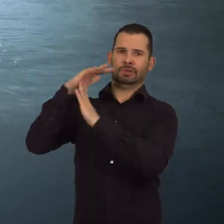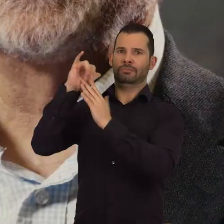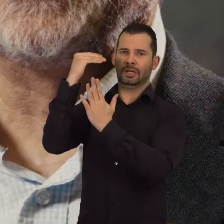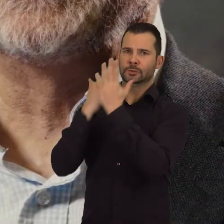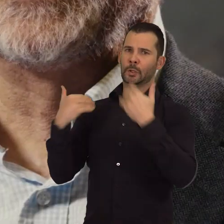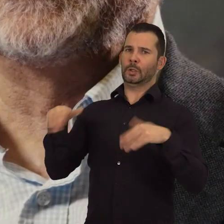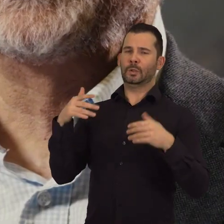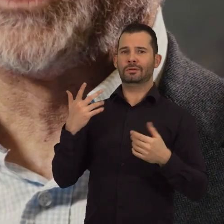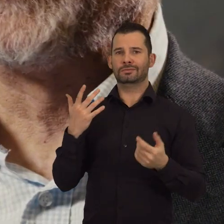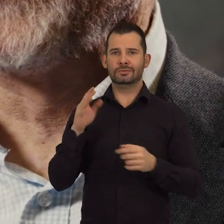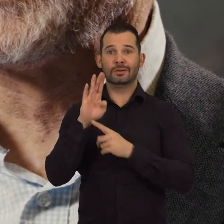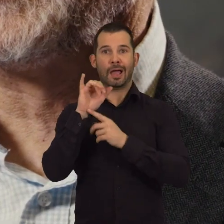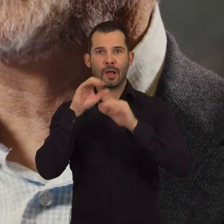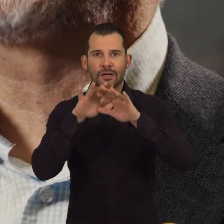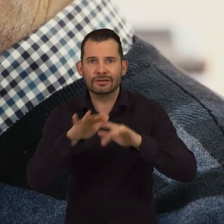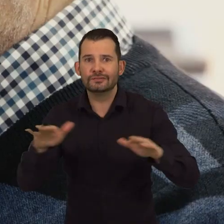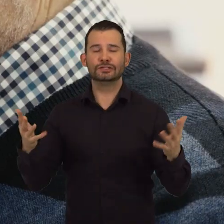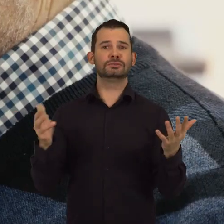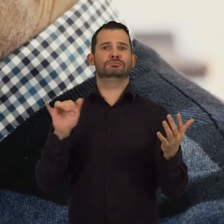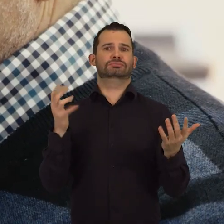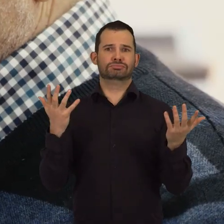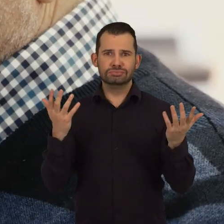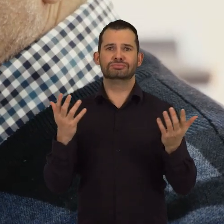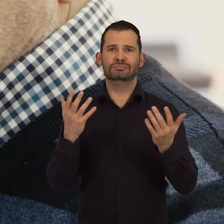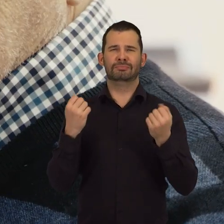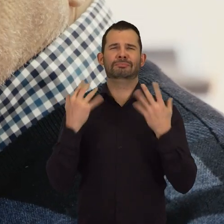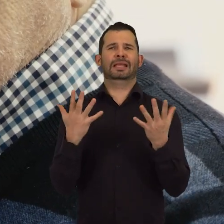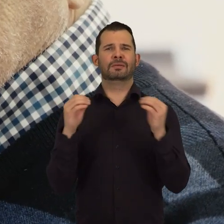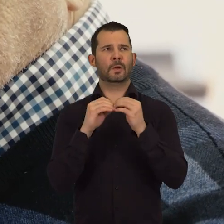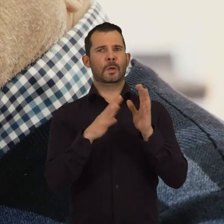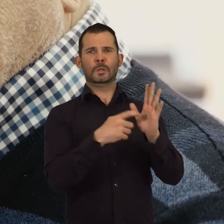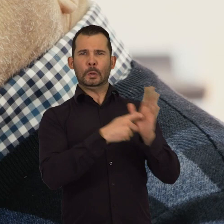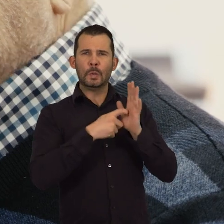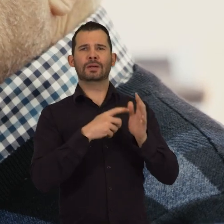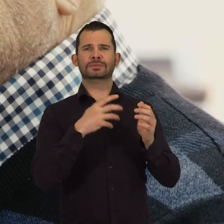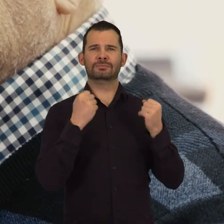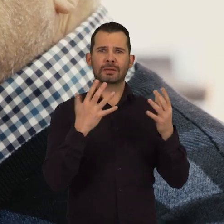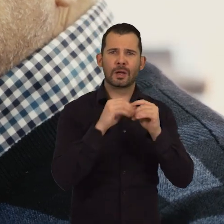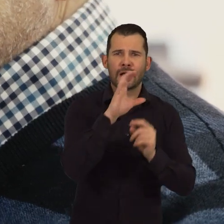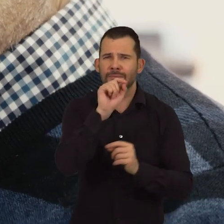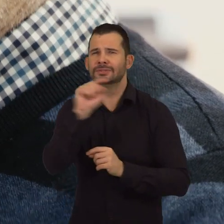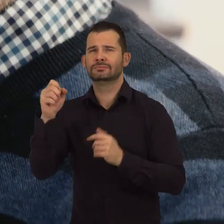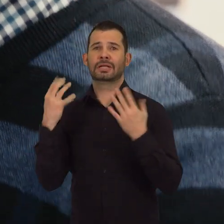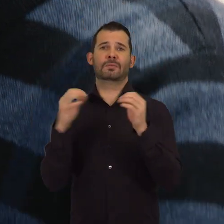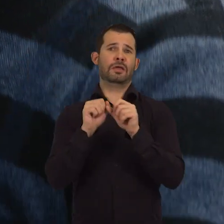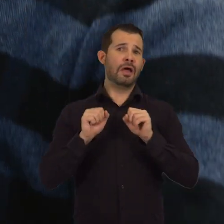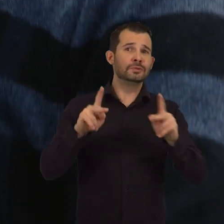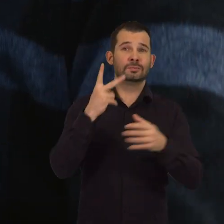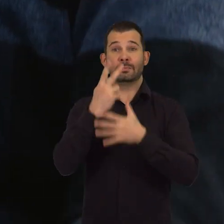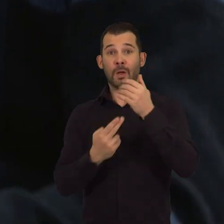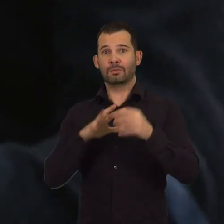that list these days. Biodiversity. There's just so many more requirements, so many more companies, so many more opportunities,